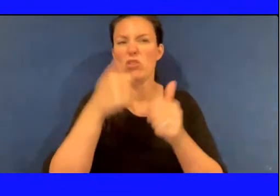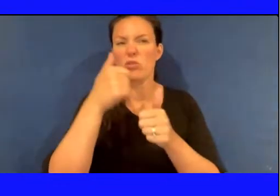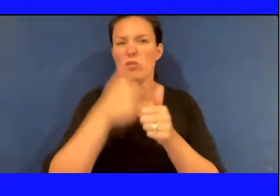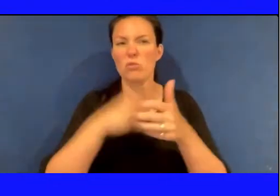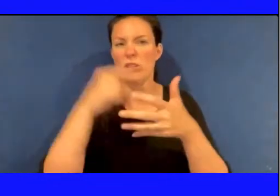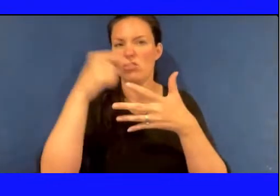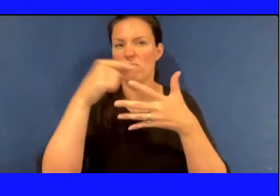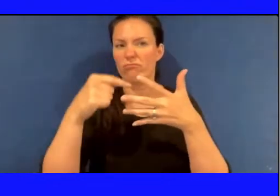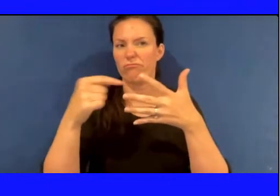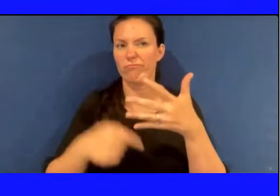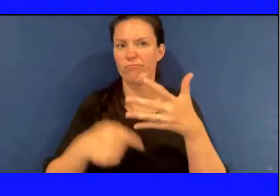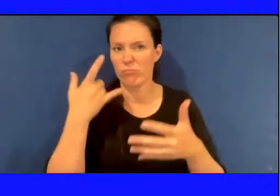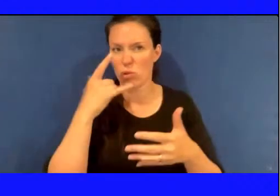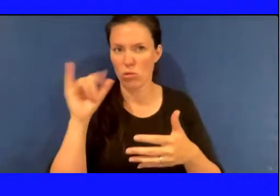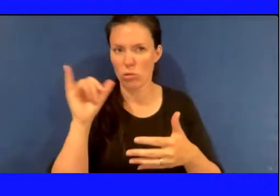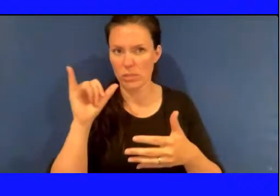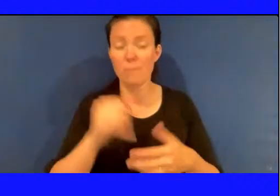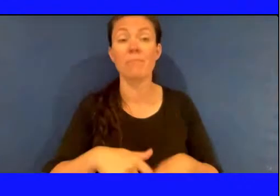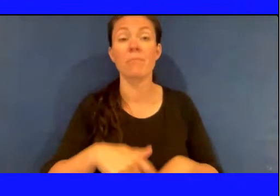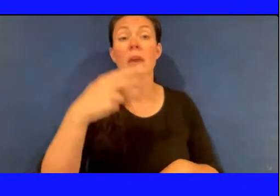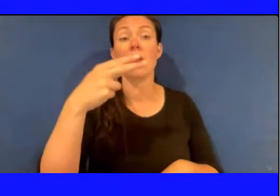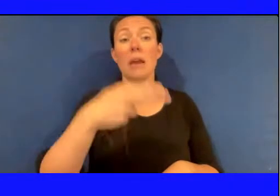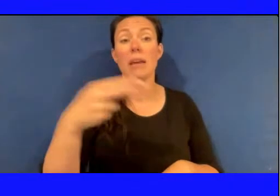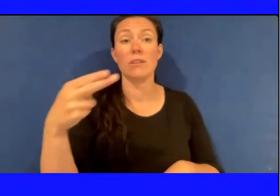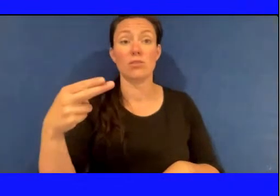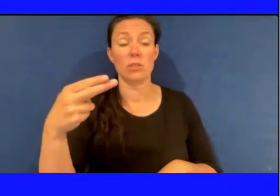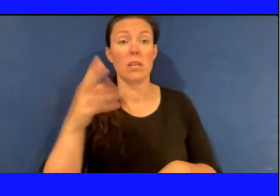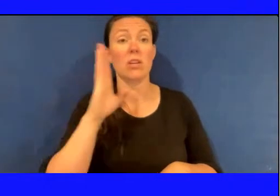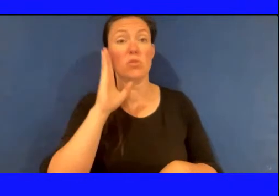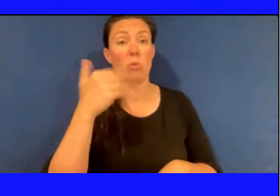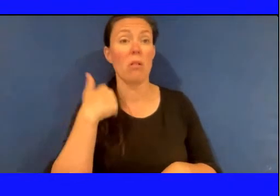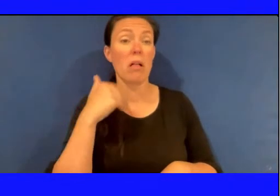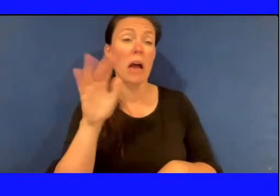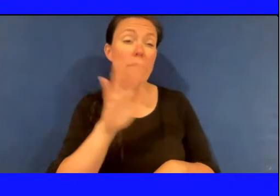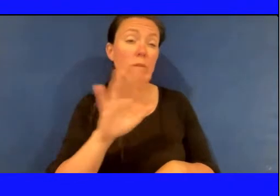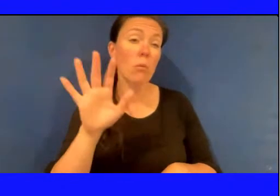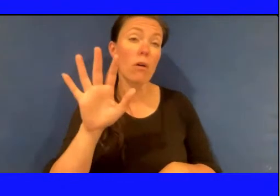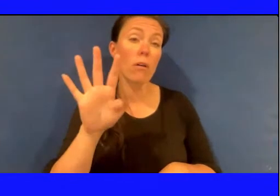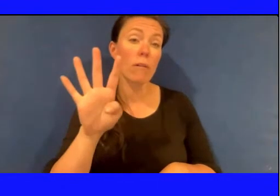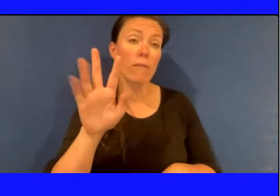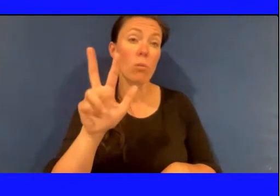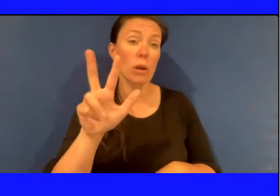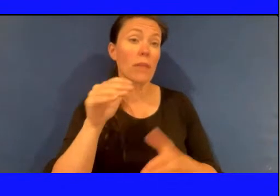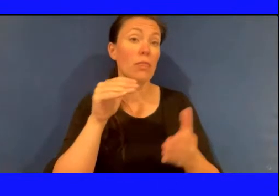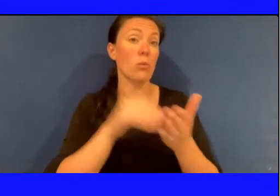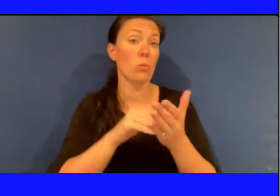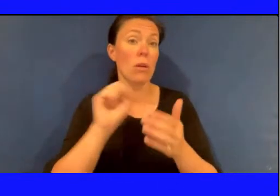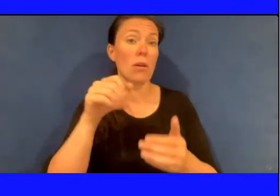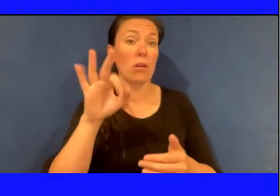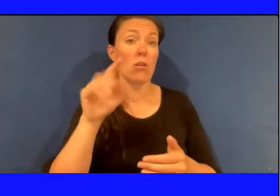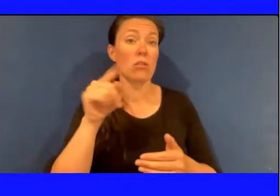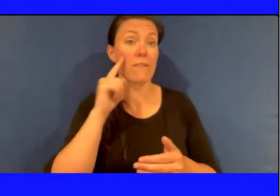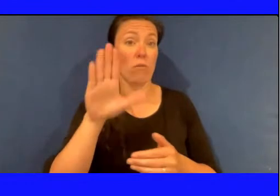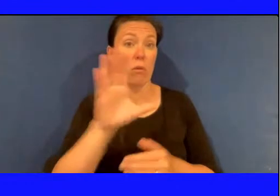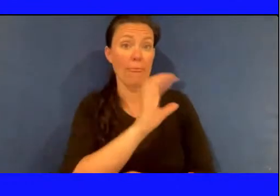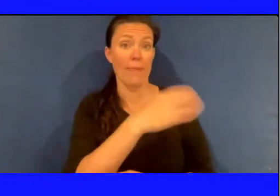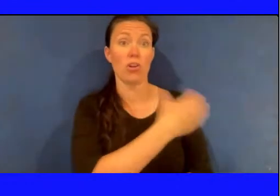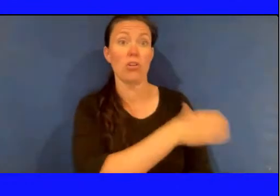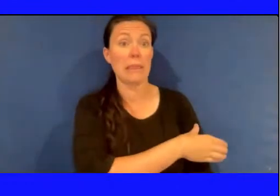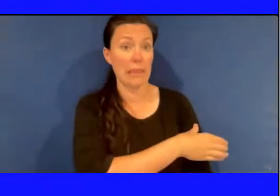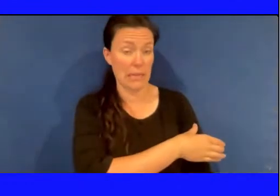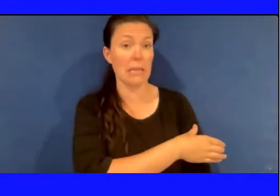floor. So H&H will occupy about 43,000 square feet for their expansion clinic